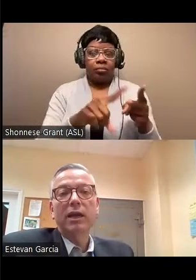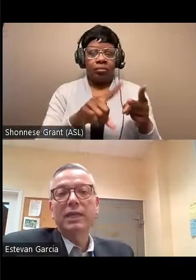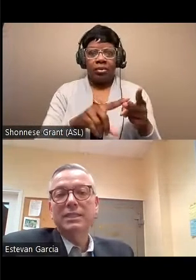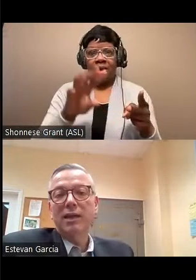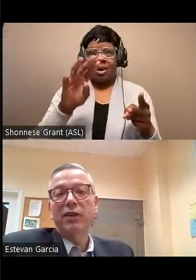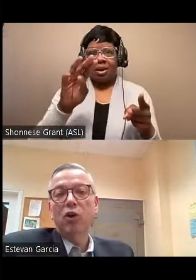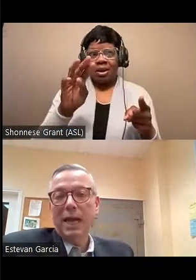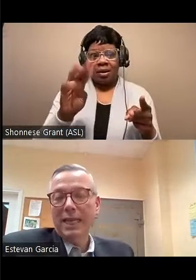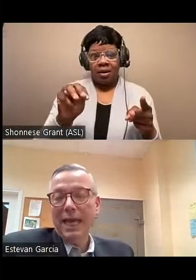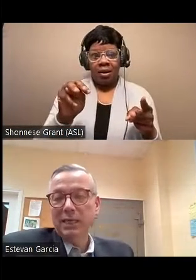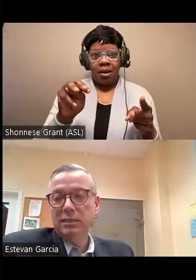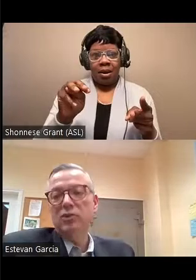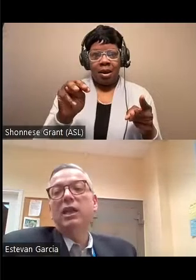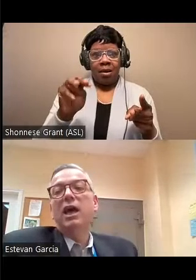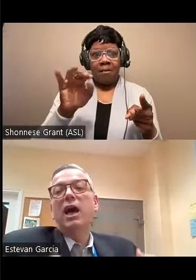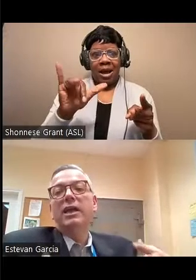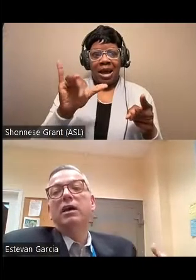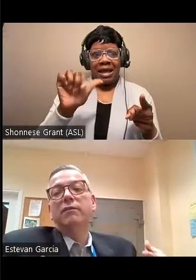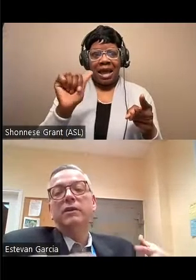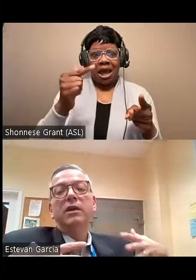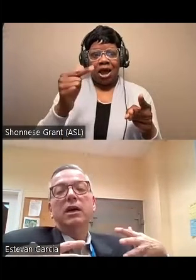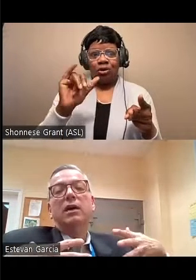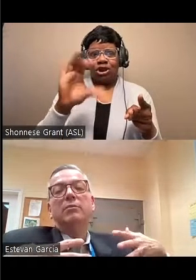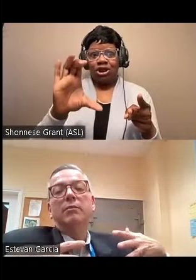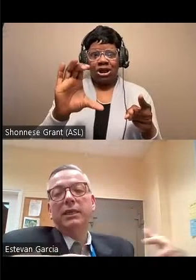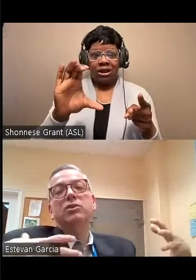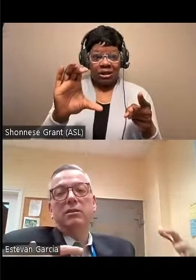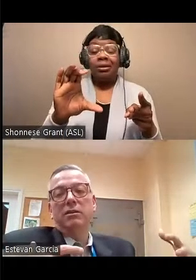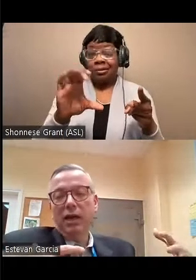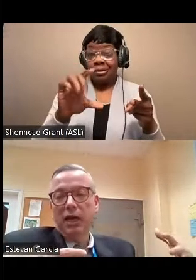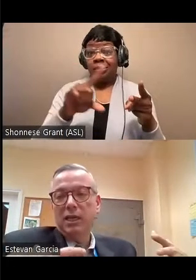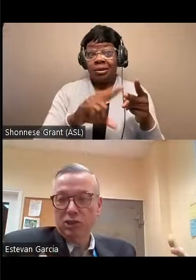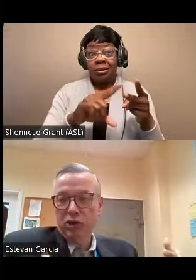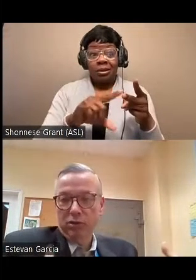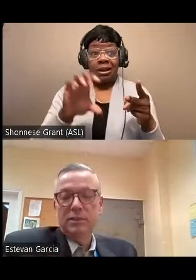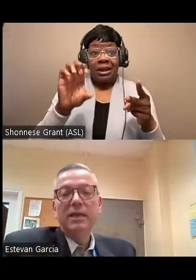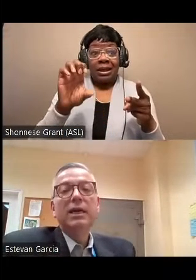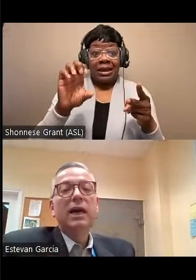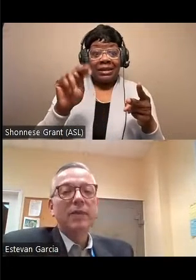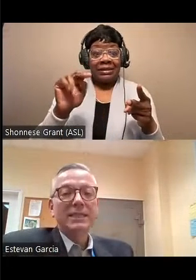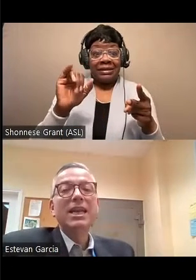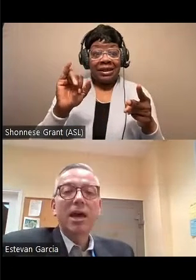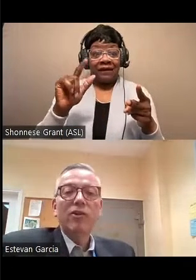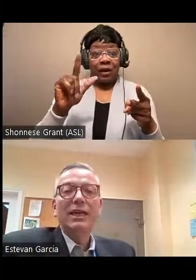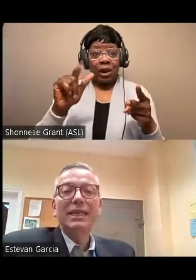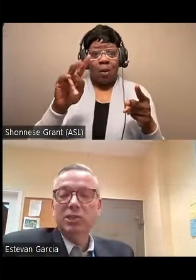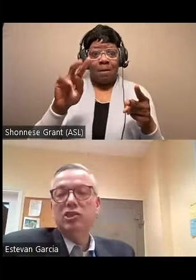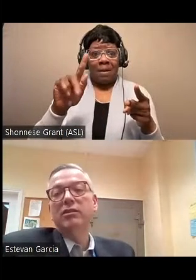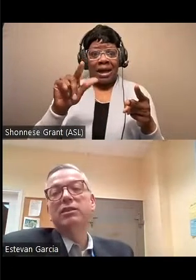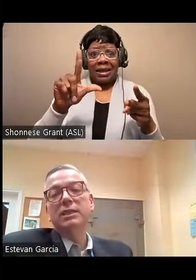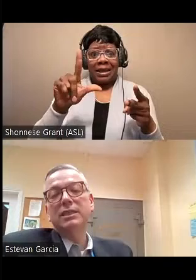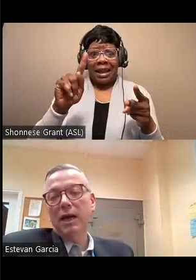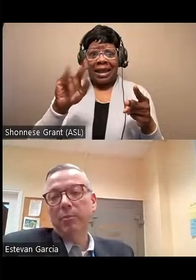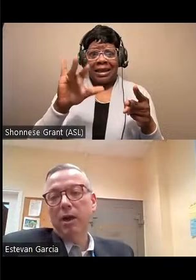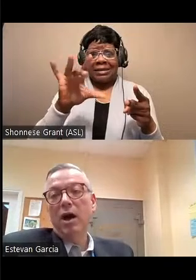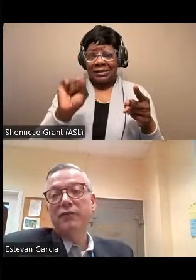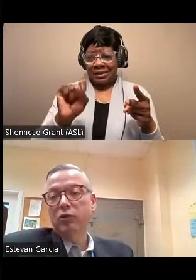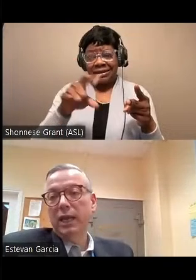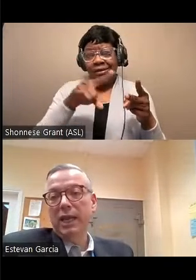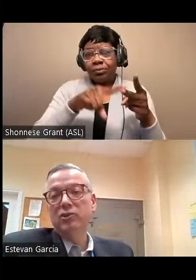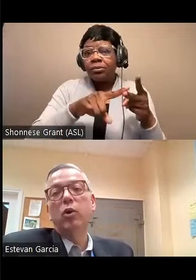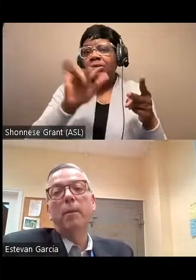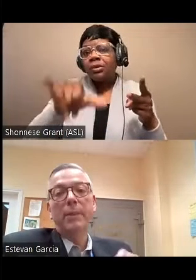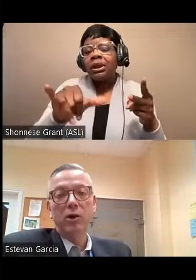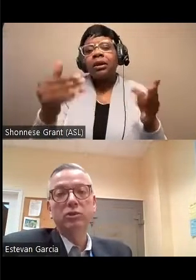myalgic encephalomyelitis, so a lot of muscle concerns. That's another condition that's